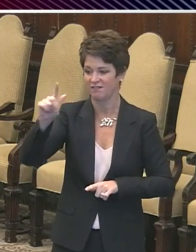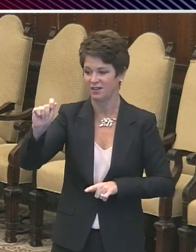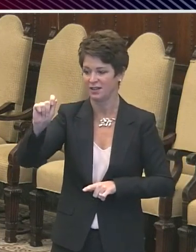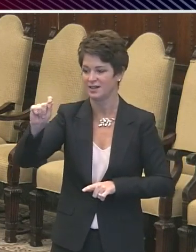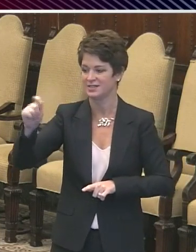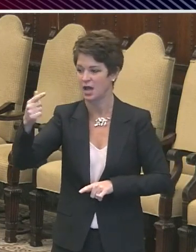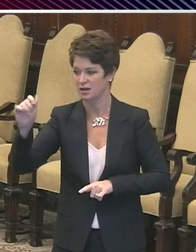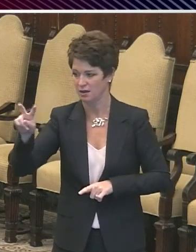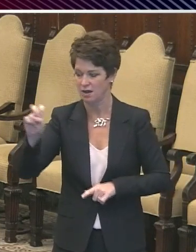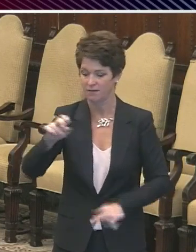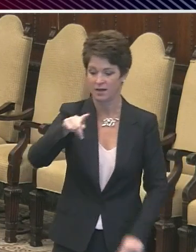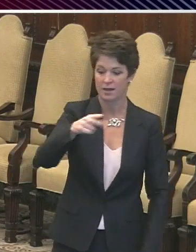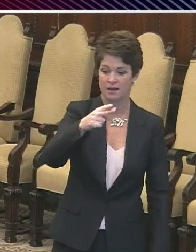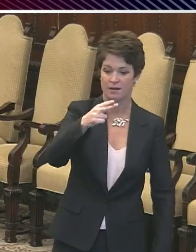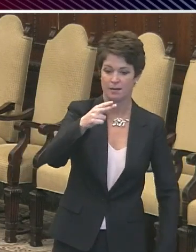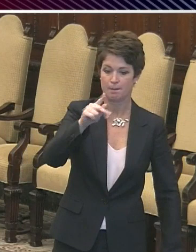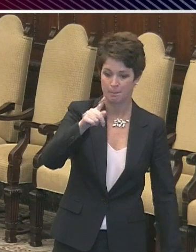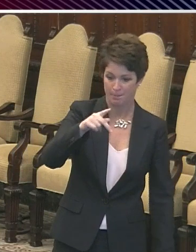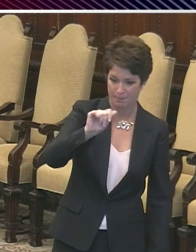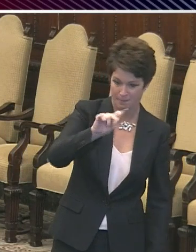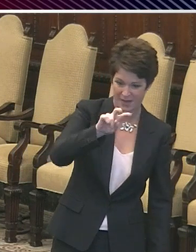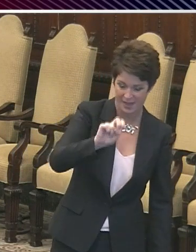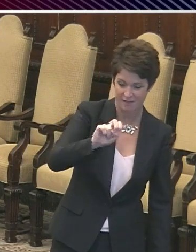PHL.phila.gov. That's PAVE,